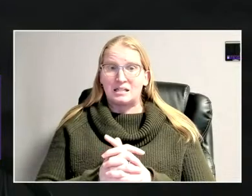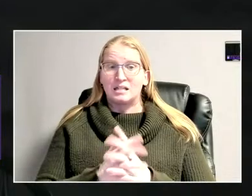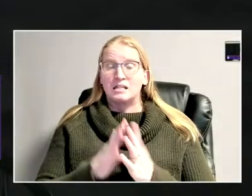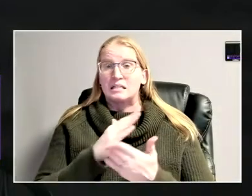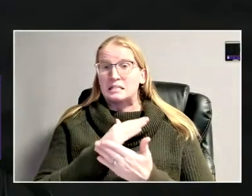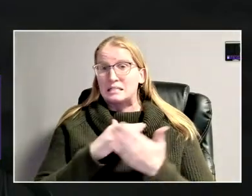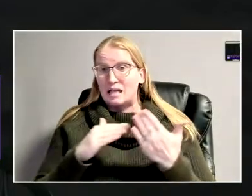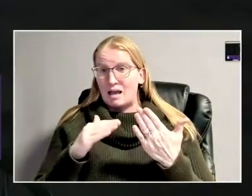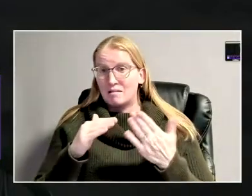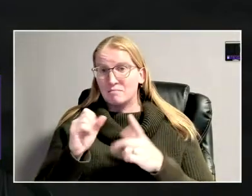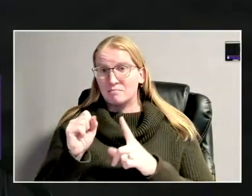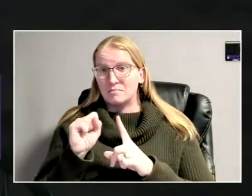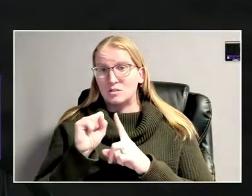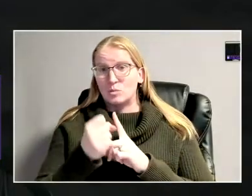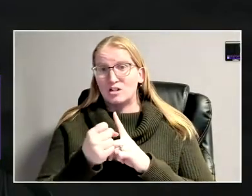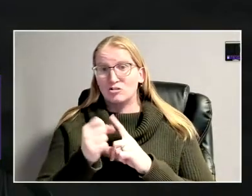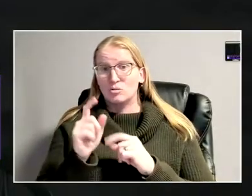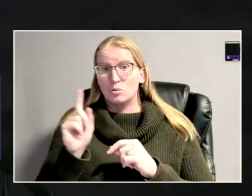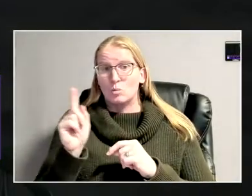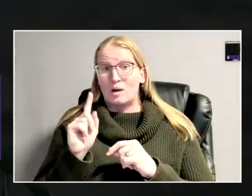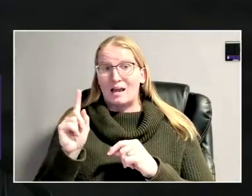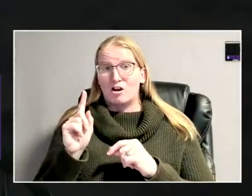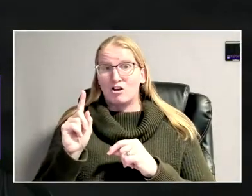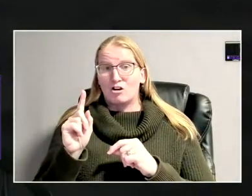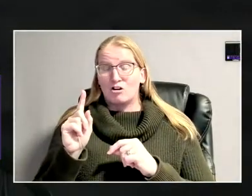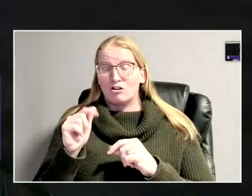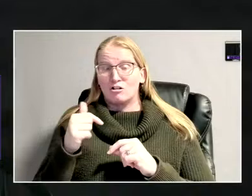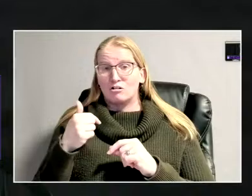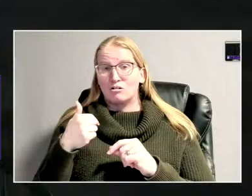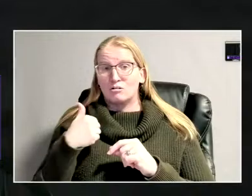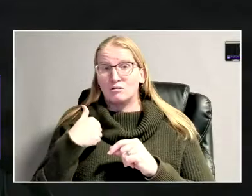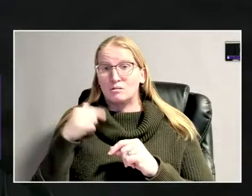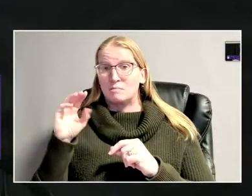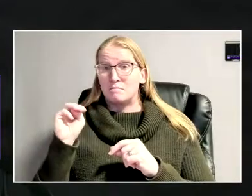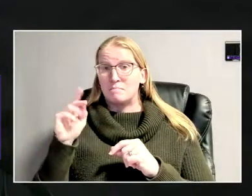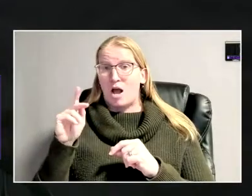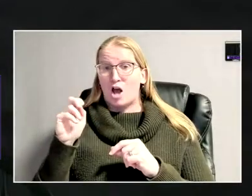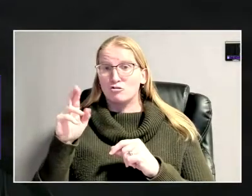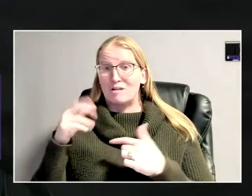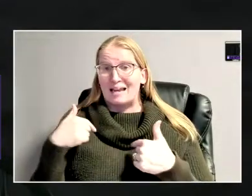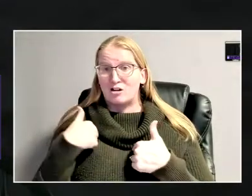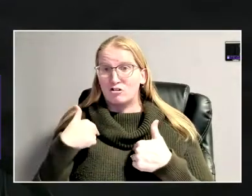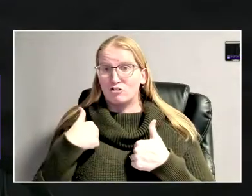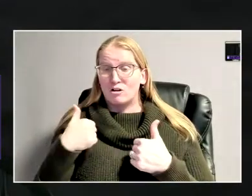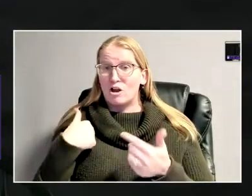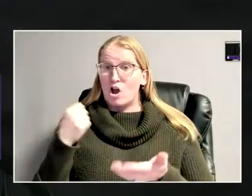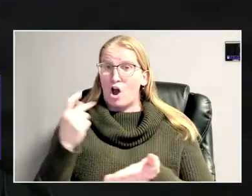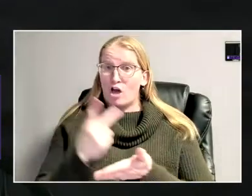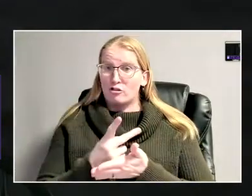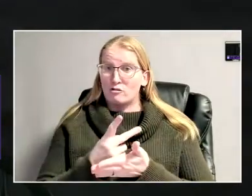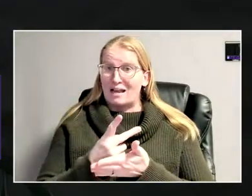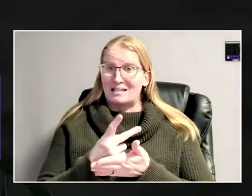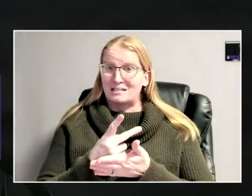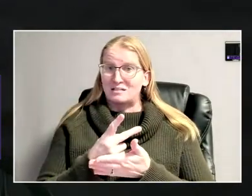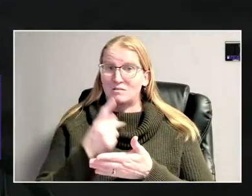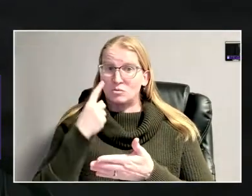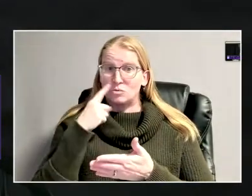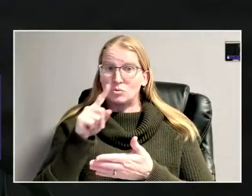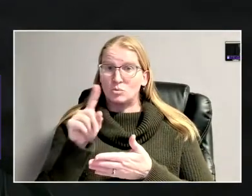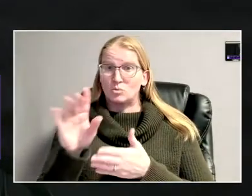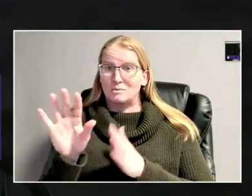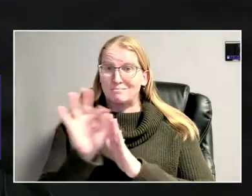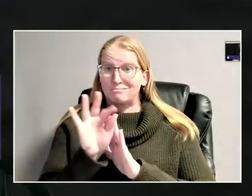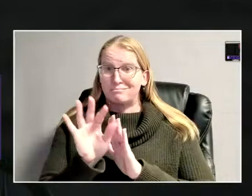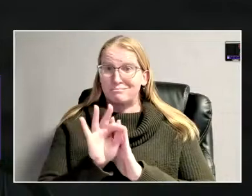the moderator is authorized to make additional appointments um